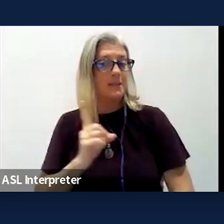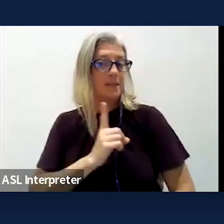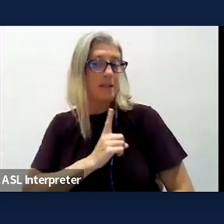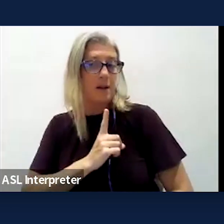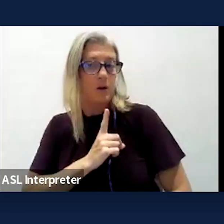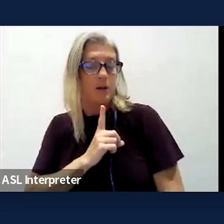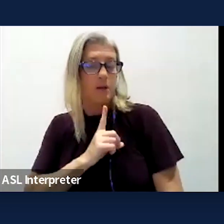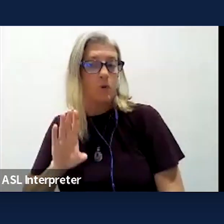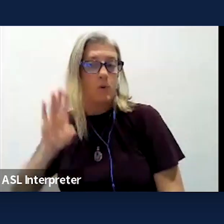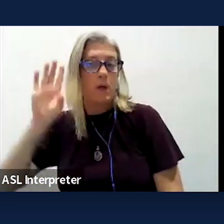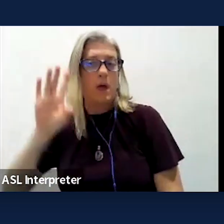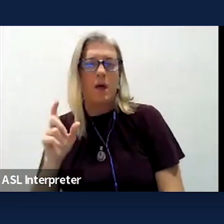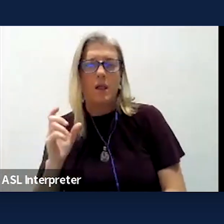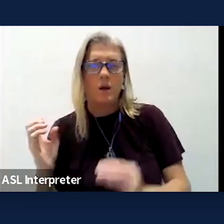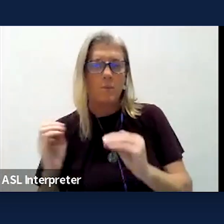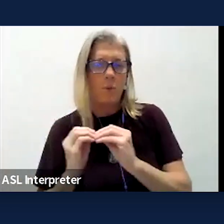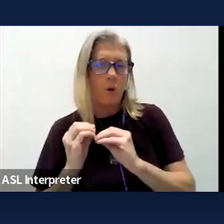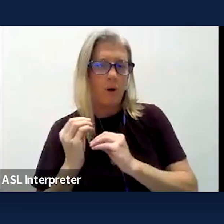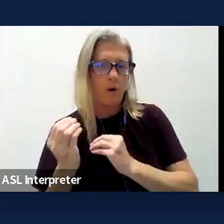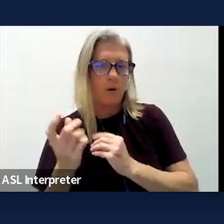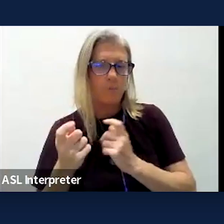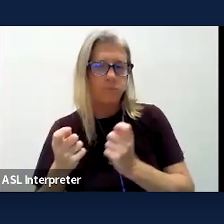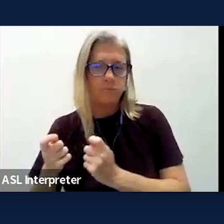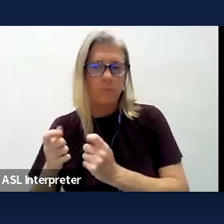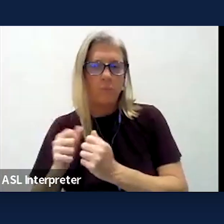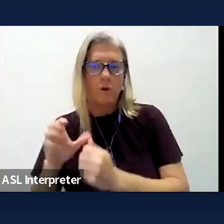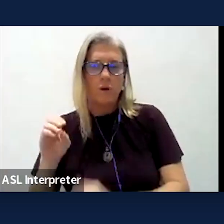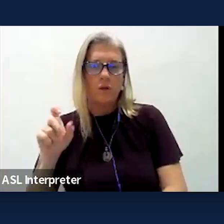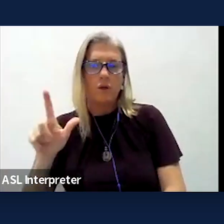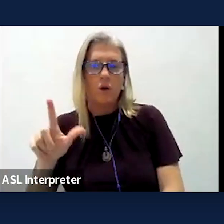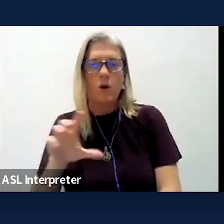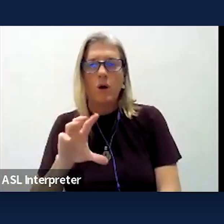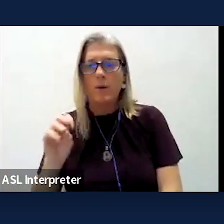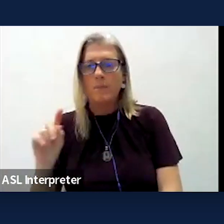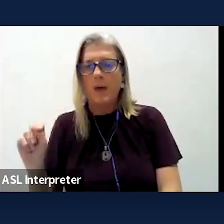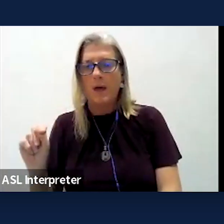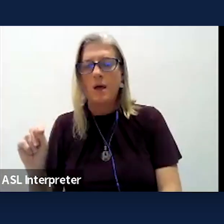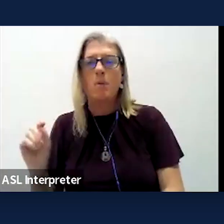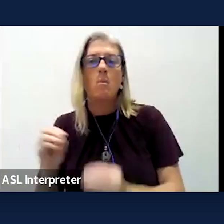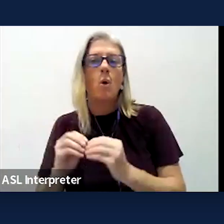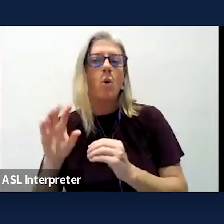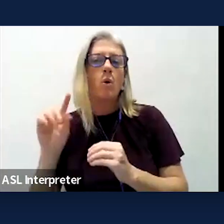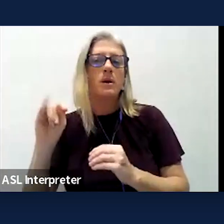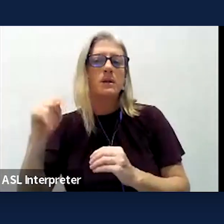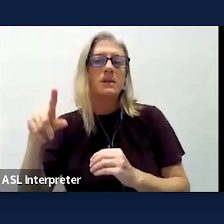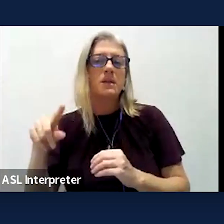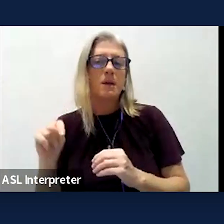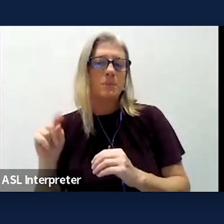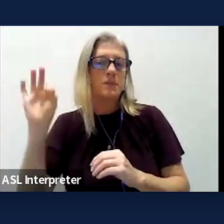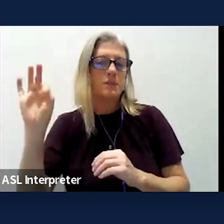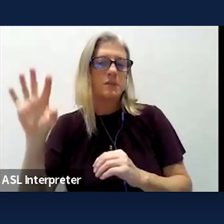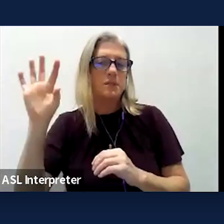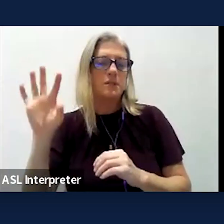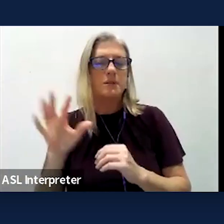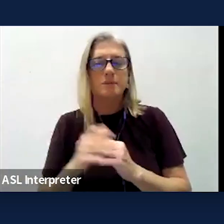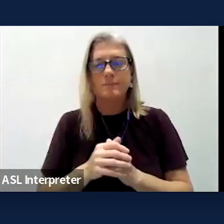through a little bit more with Carl and Matt giving other tips and tricks that they